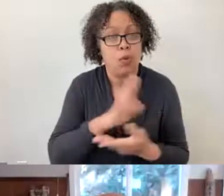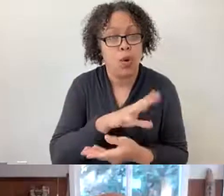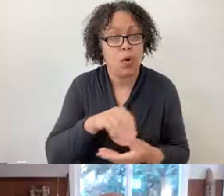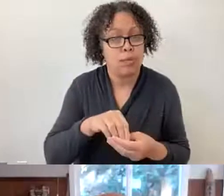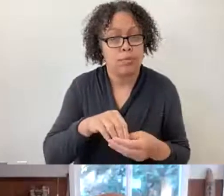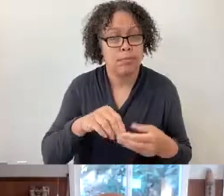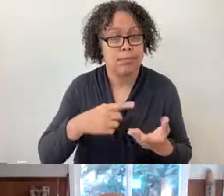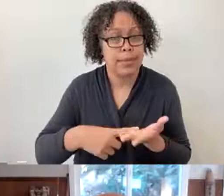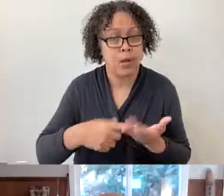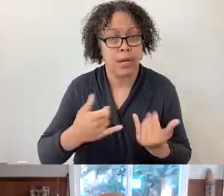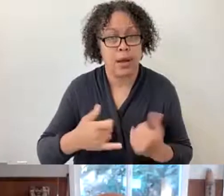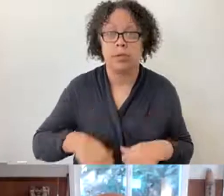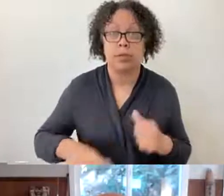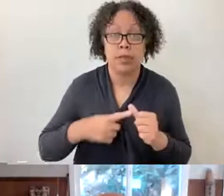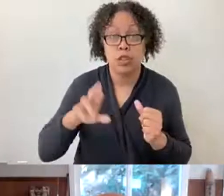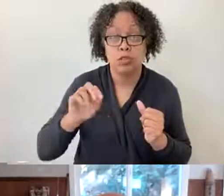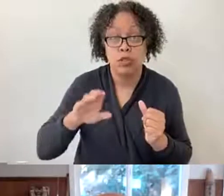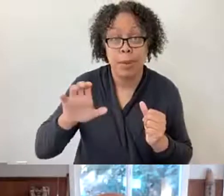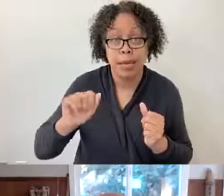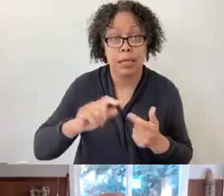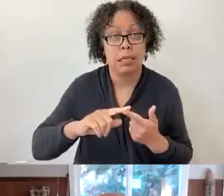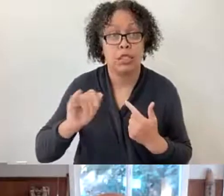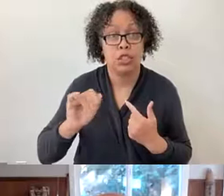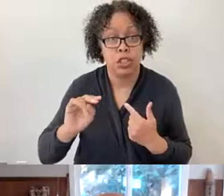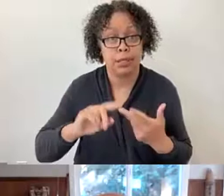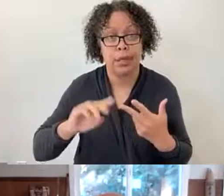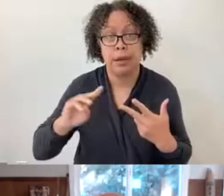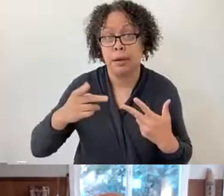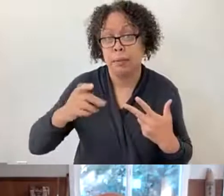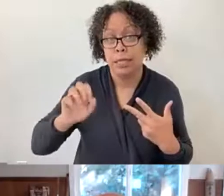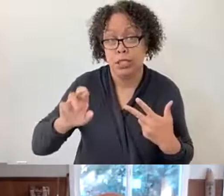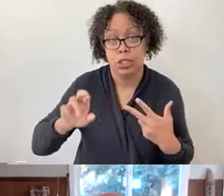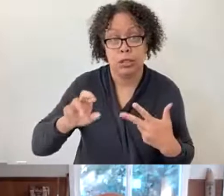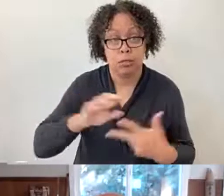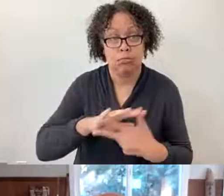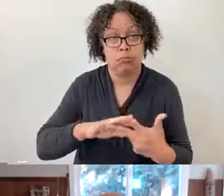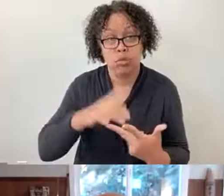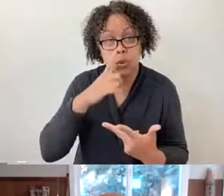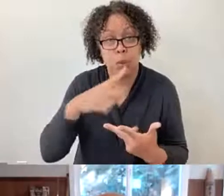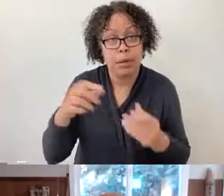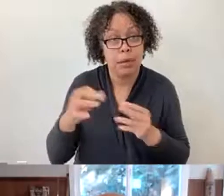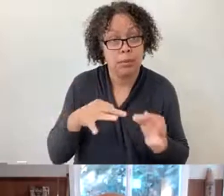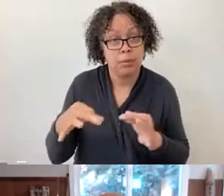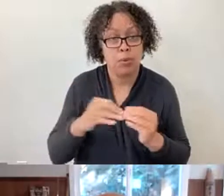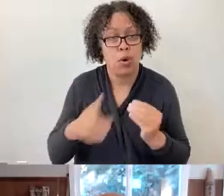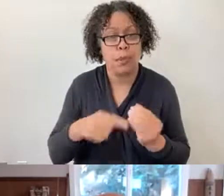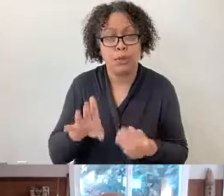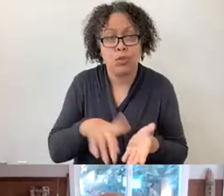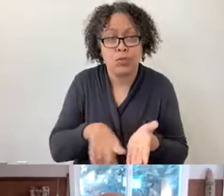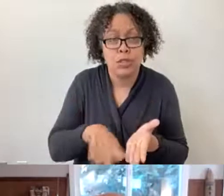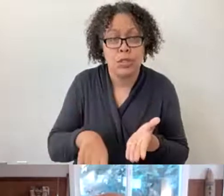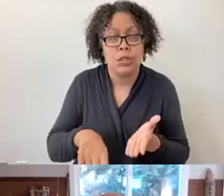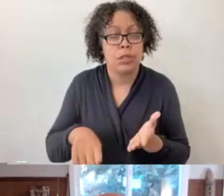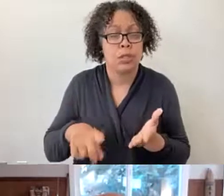with Rebecca, Jen, and Peter, if they can spend some time really talking about their research in terms of what